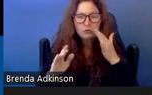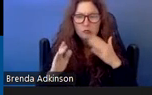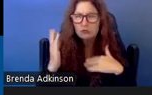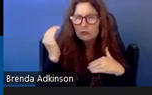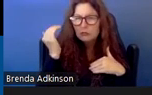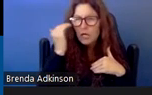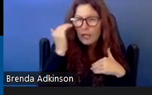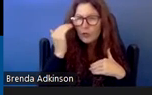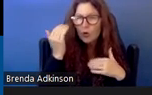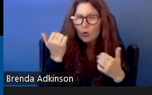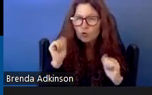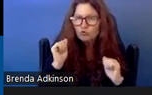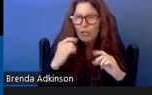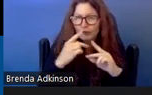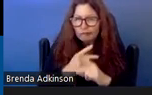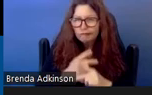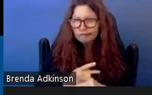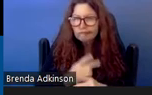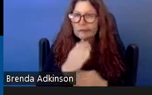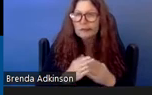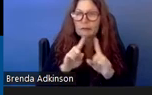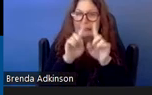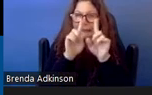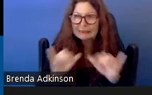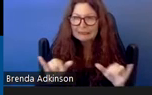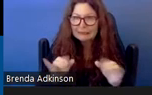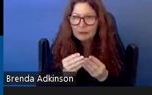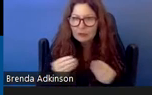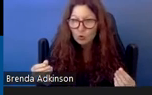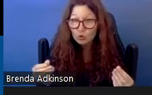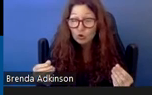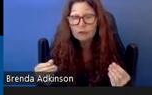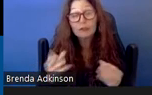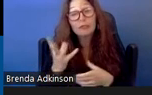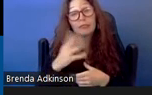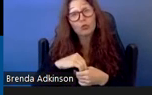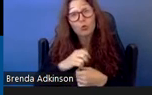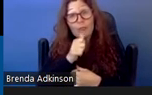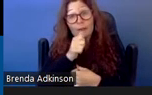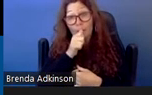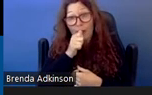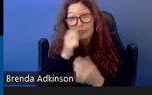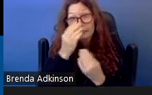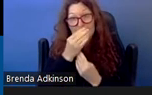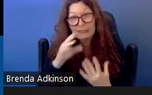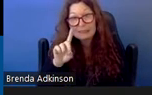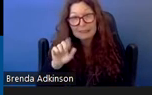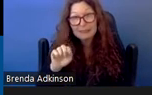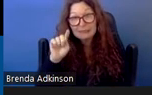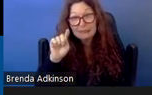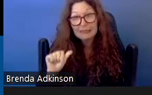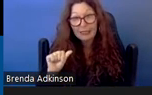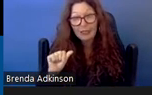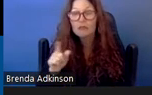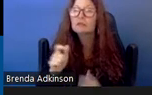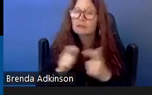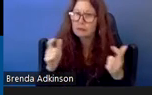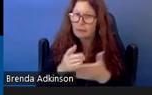system solutions, and that includes the sharing of privacy data. And that's a piece of that.